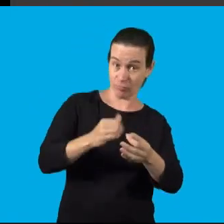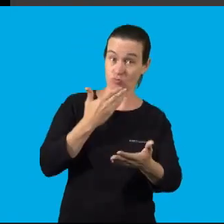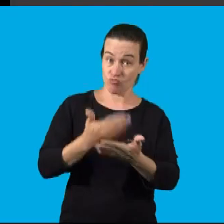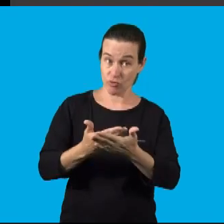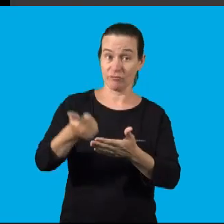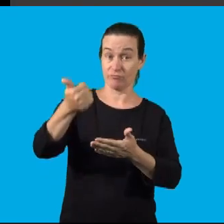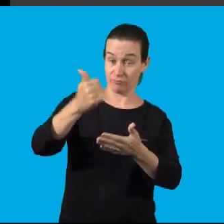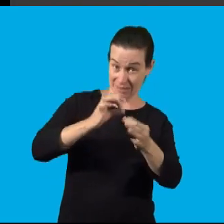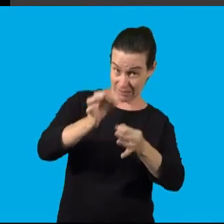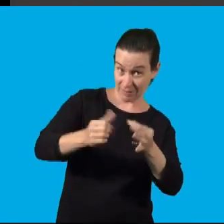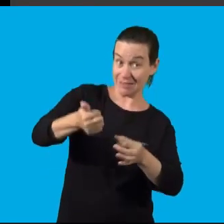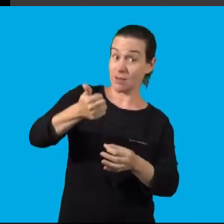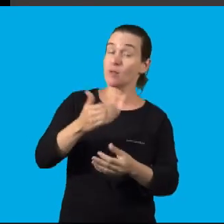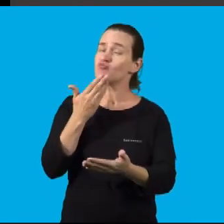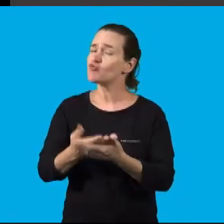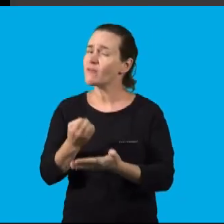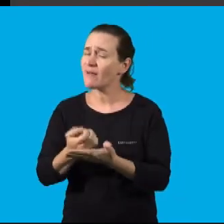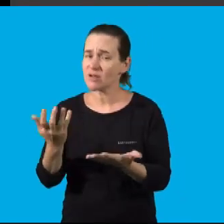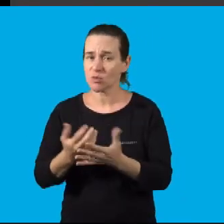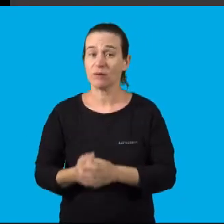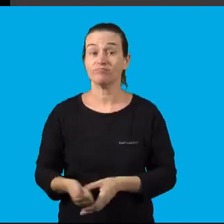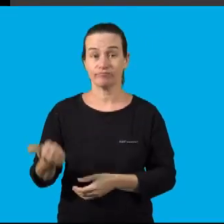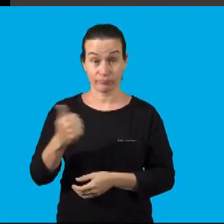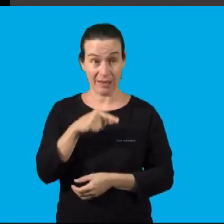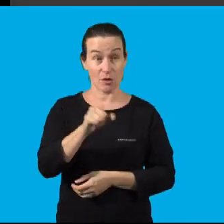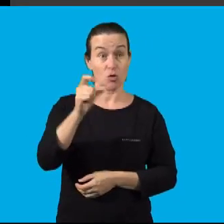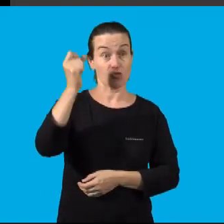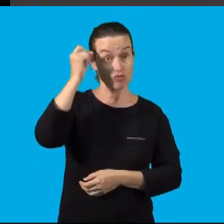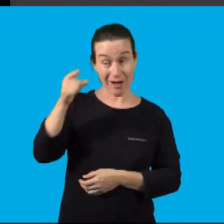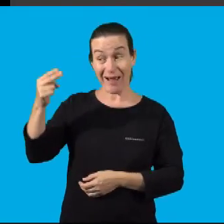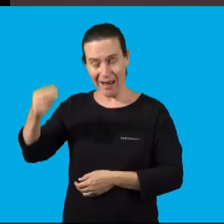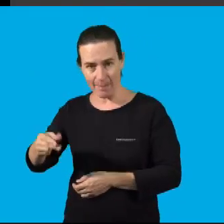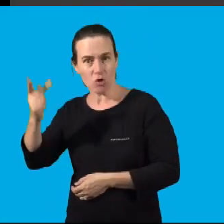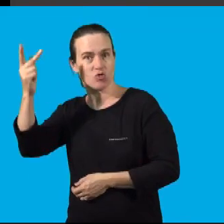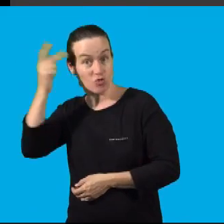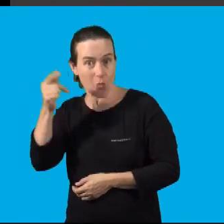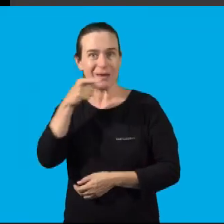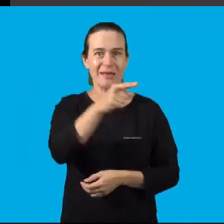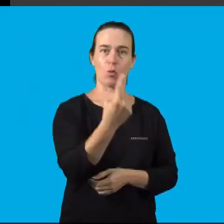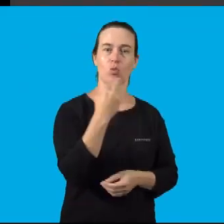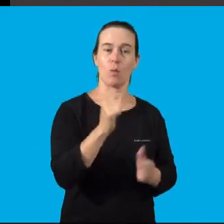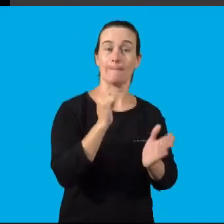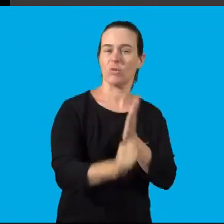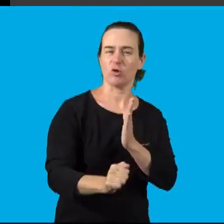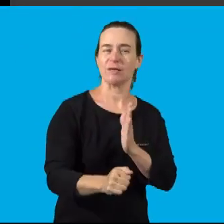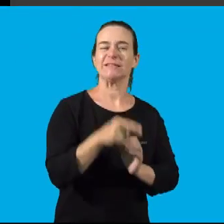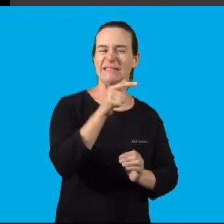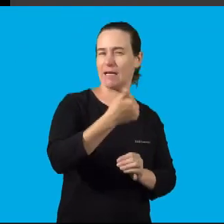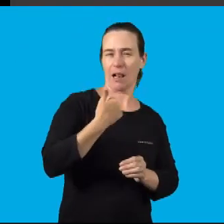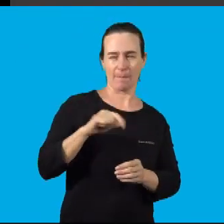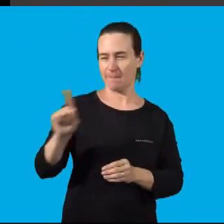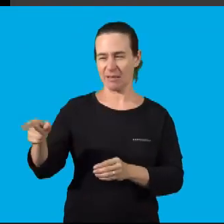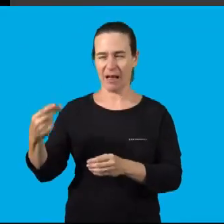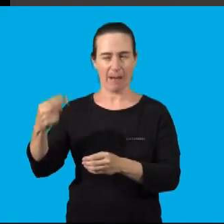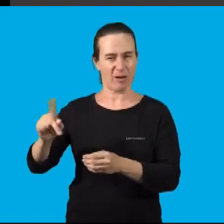realizes that Hamlet knows the truth about King Hamlet's murder, he resorts to treachery to get rid